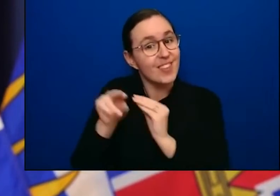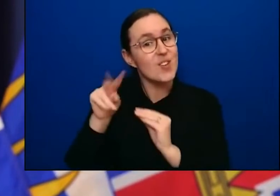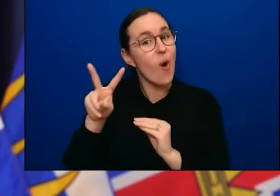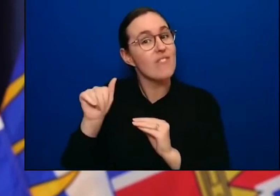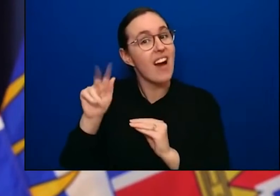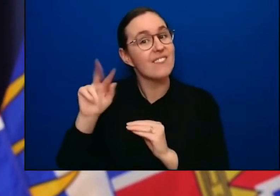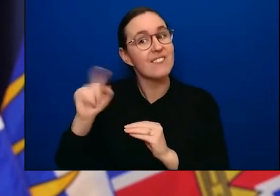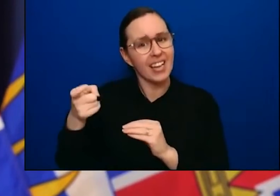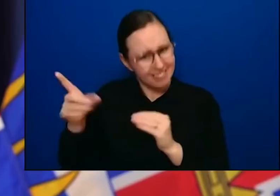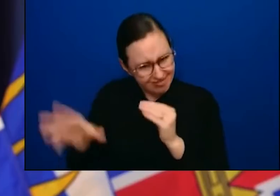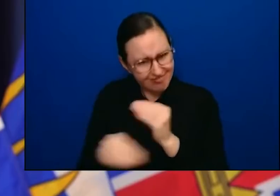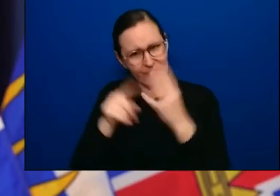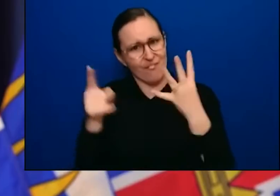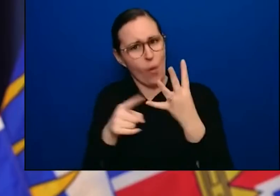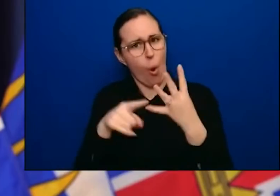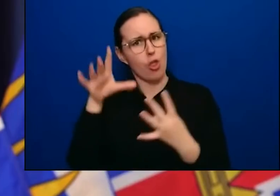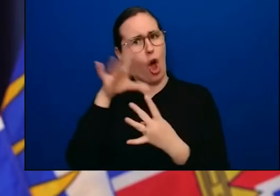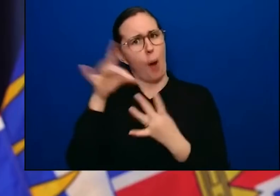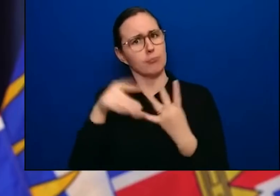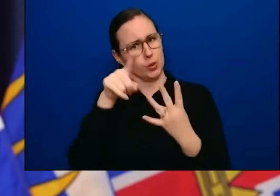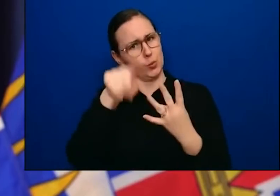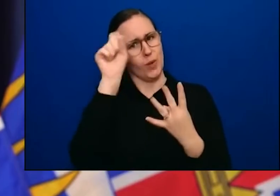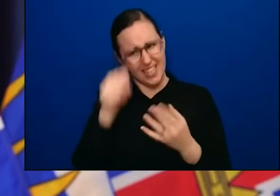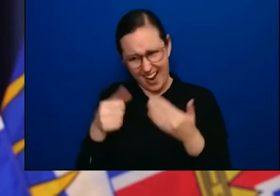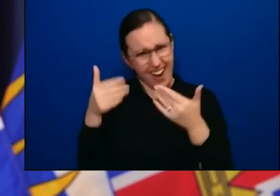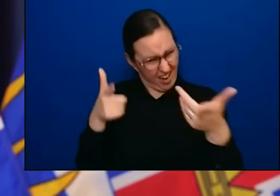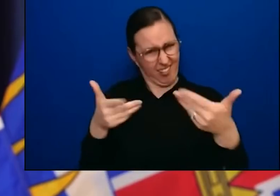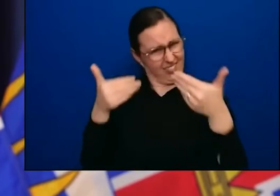the call center, the